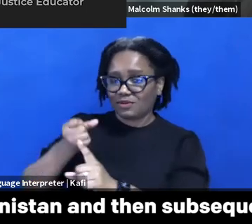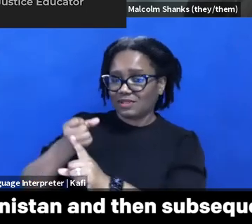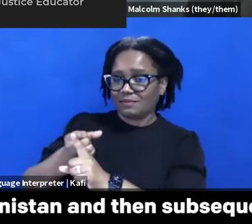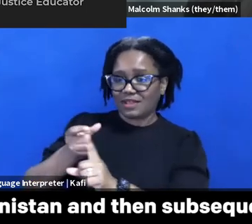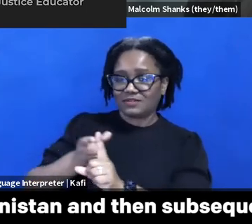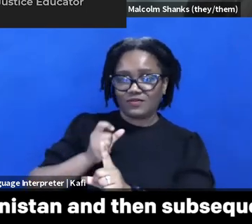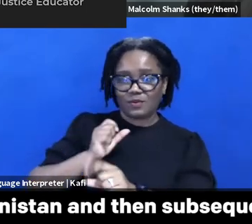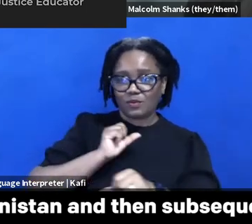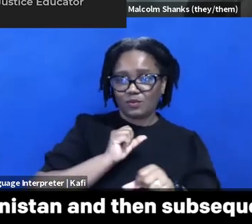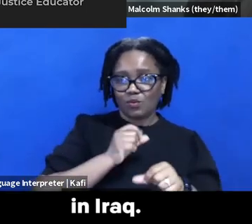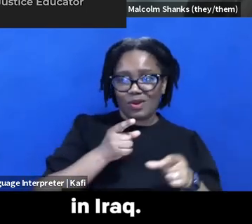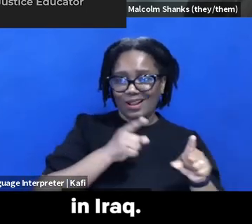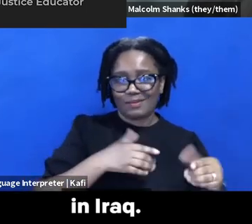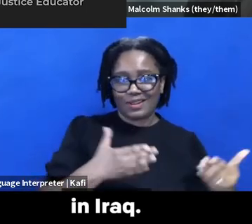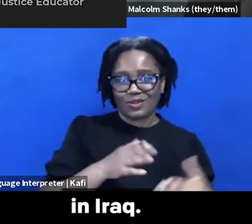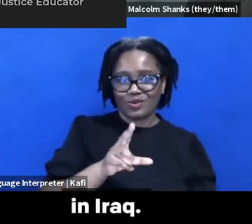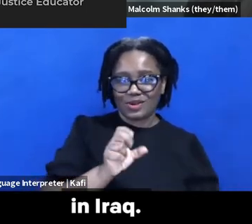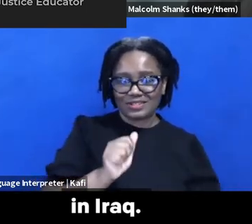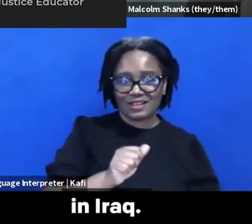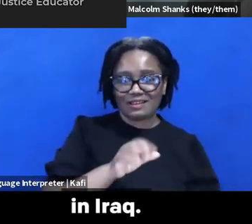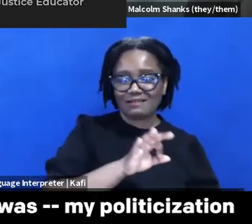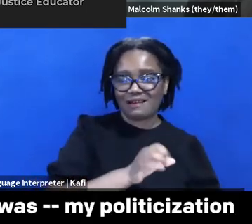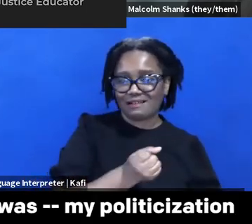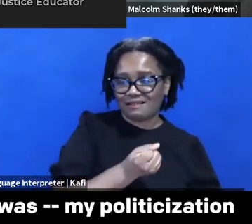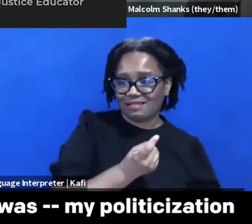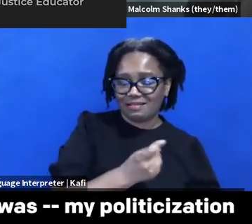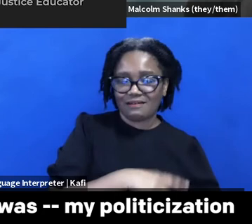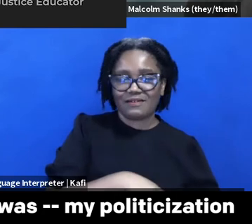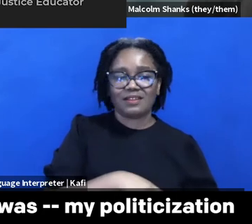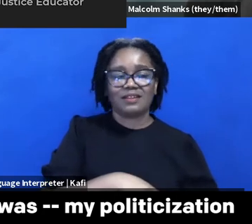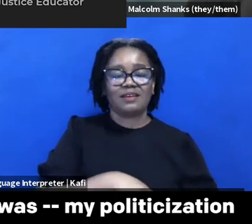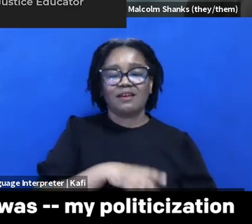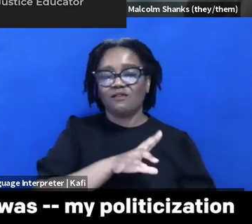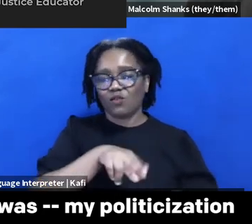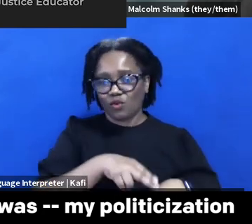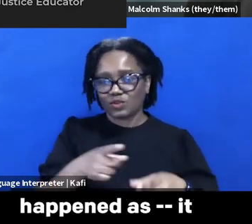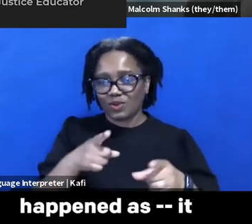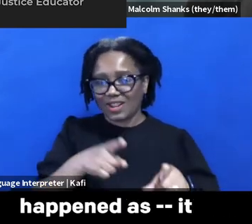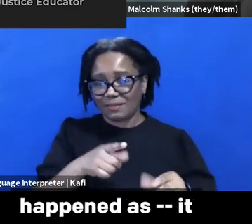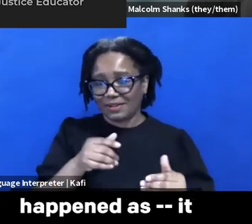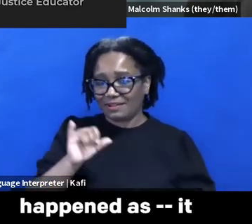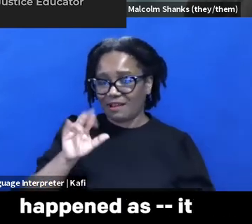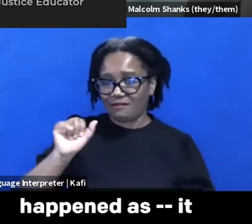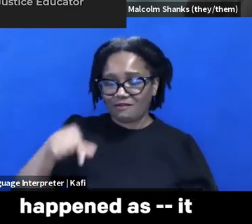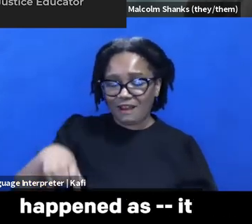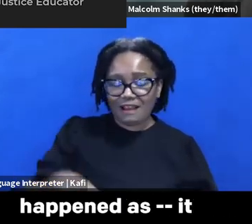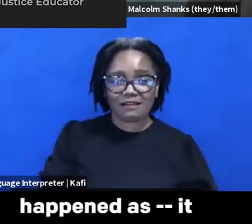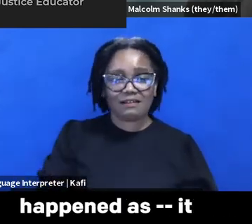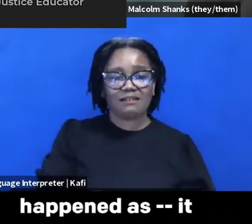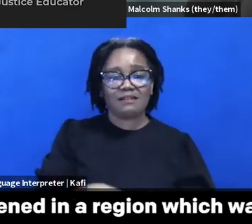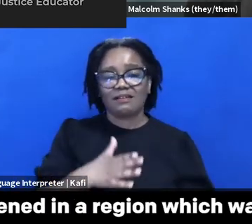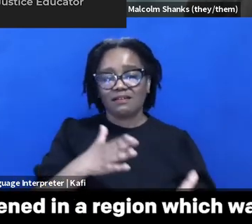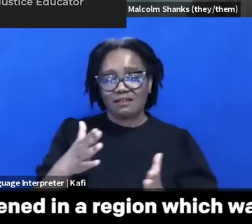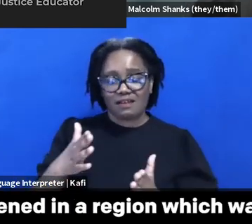wars in Afghanistan, and then subsequently in Iraq. It was my politicization